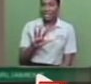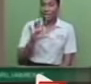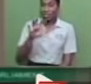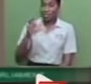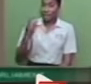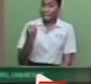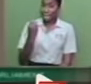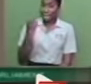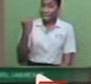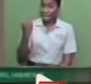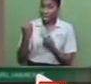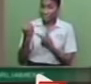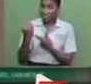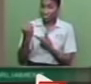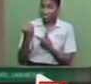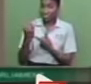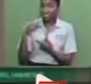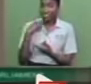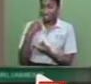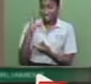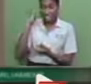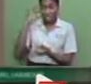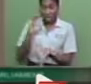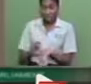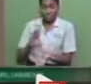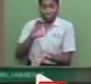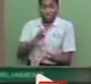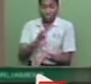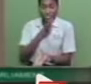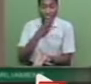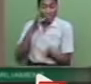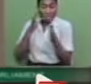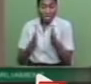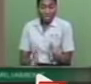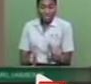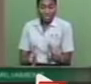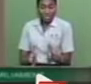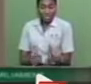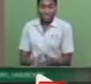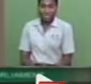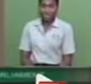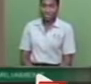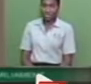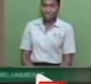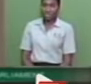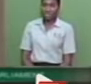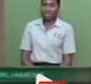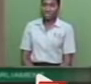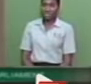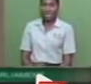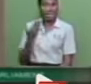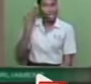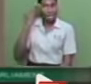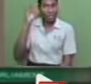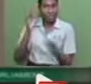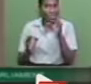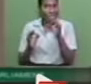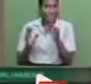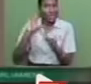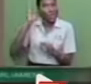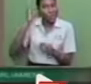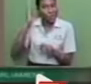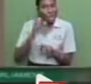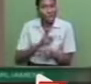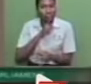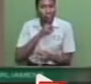talked about as a stimulus package for agriculture, if that ever gets implemented, is miserly. This is